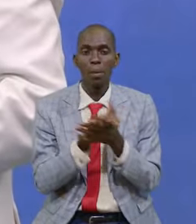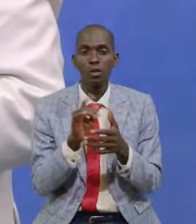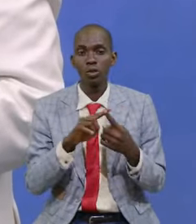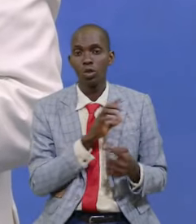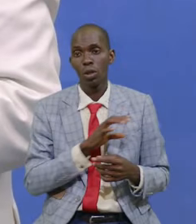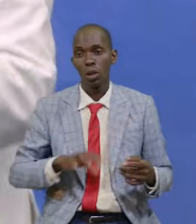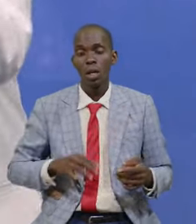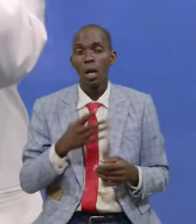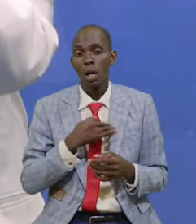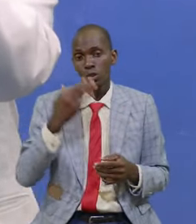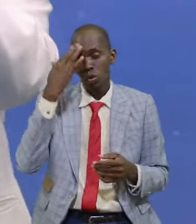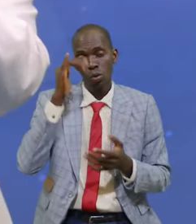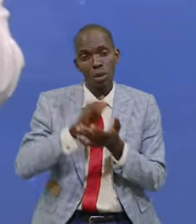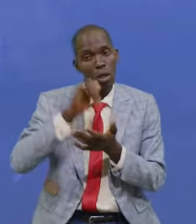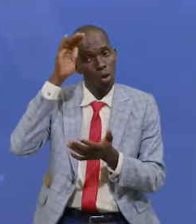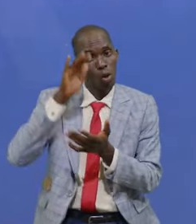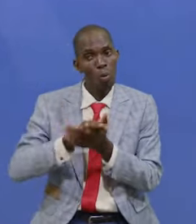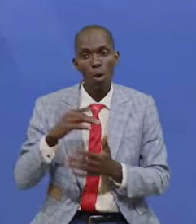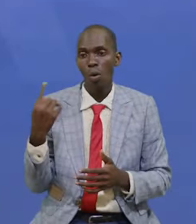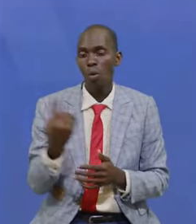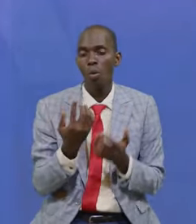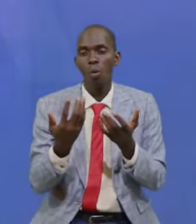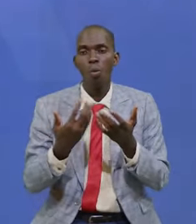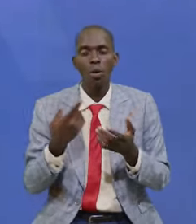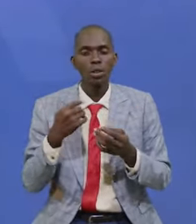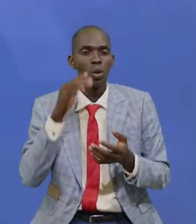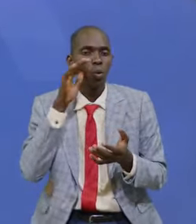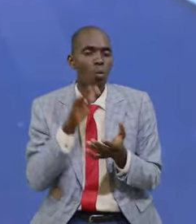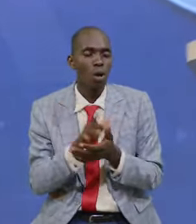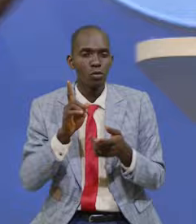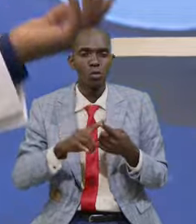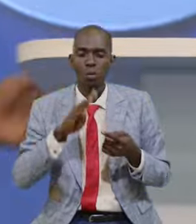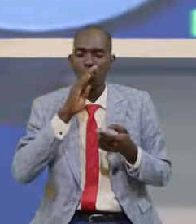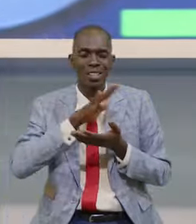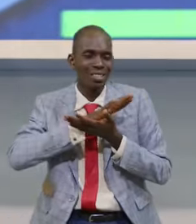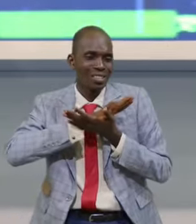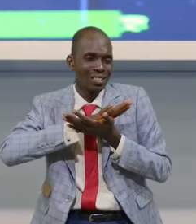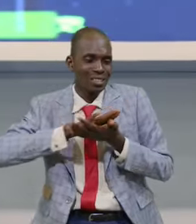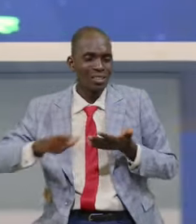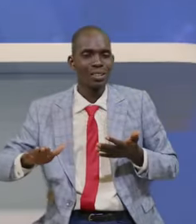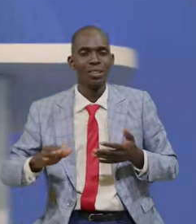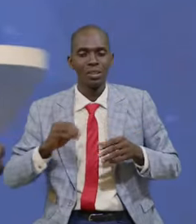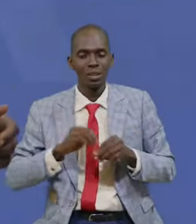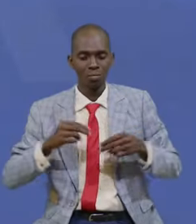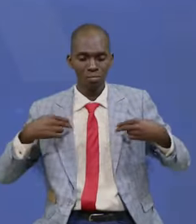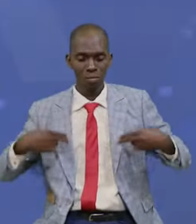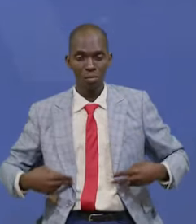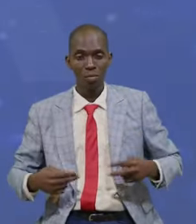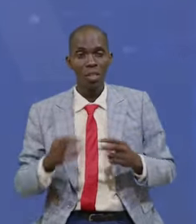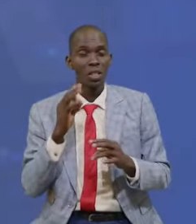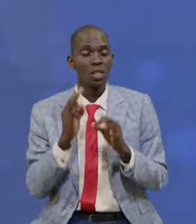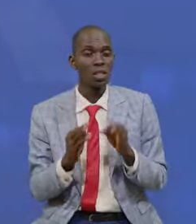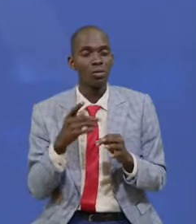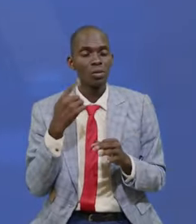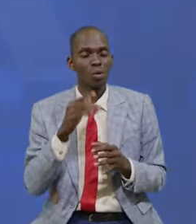be clean, cleaner physically. You know, if the wife, you know, is taking the husband for granted, I